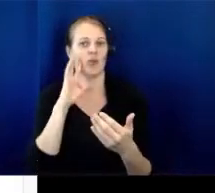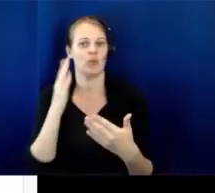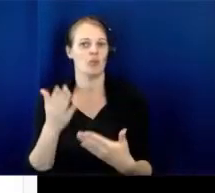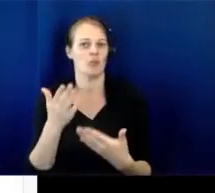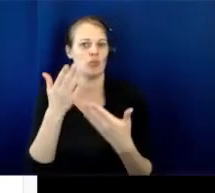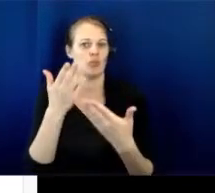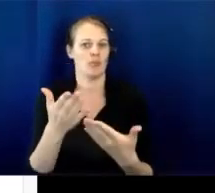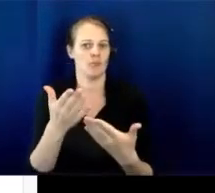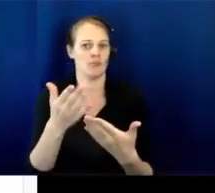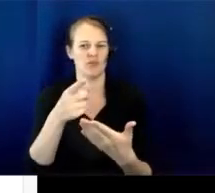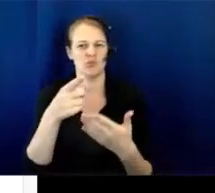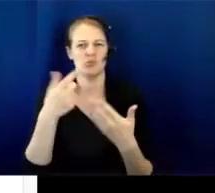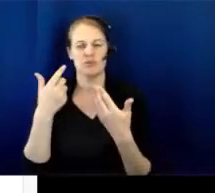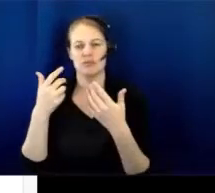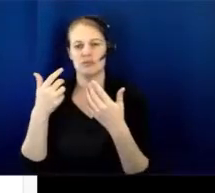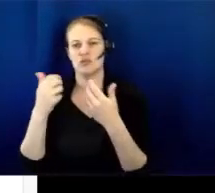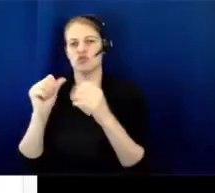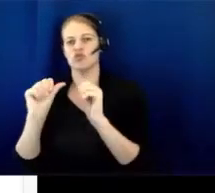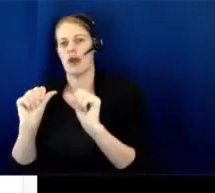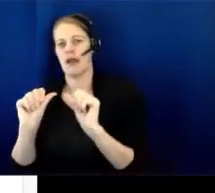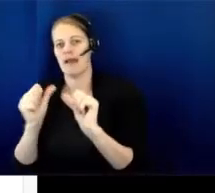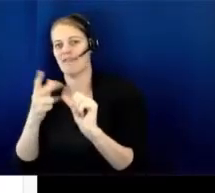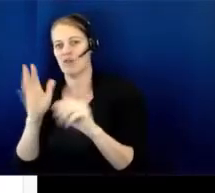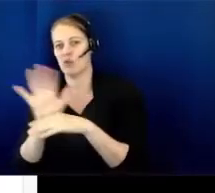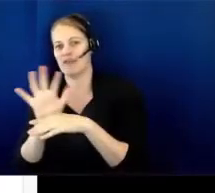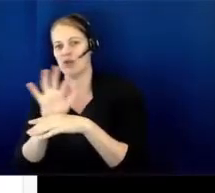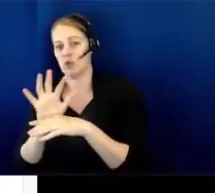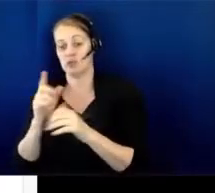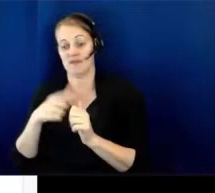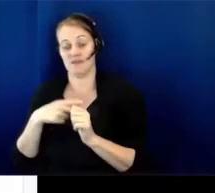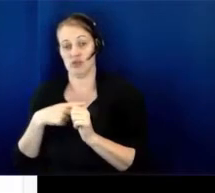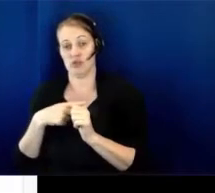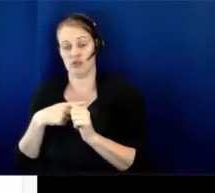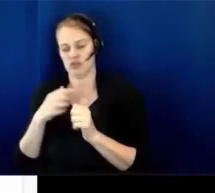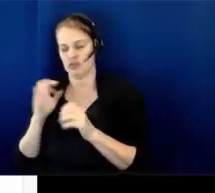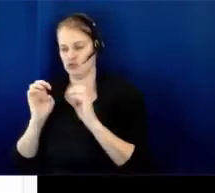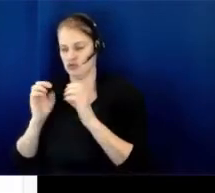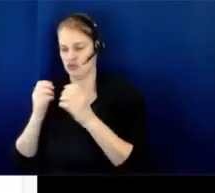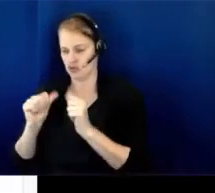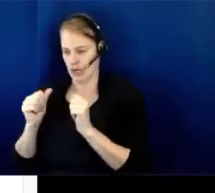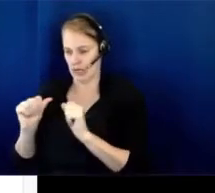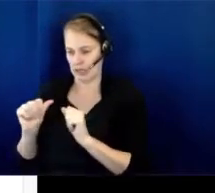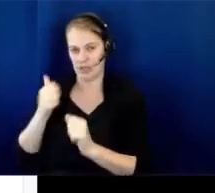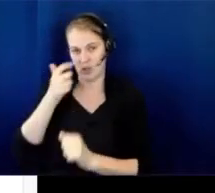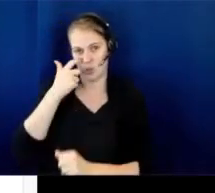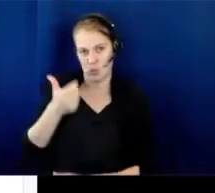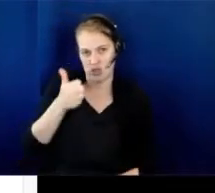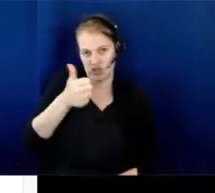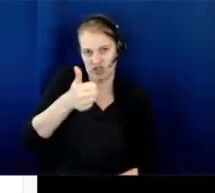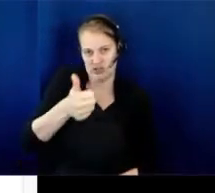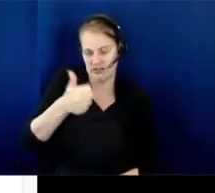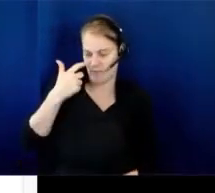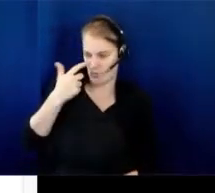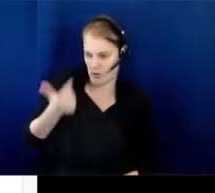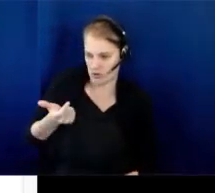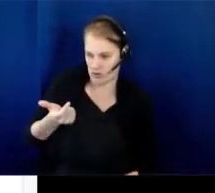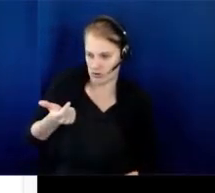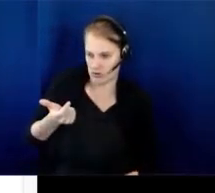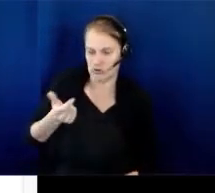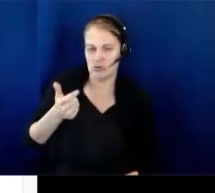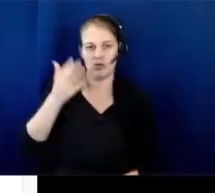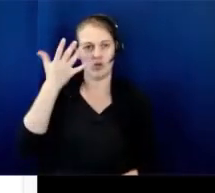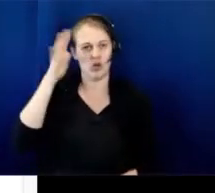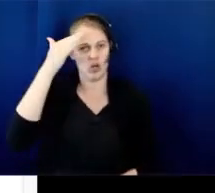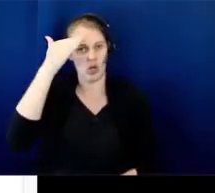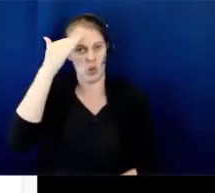recommend experimenting with a few videos first, and watching those videos. So that way you know how